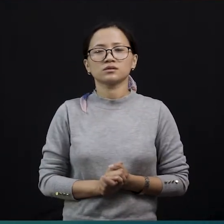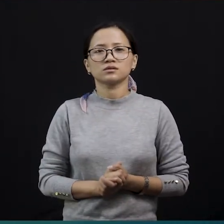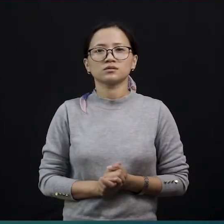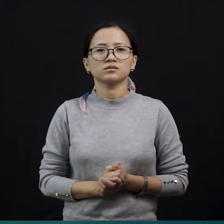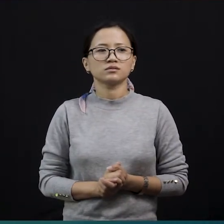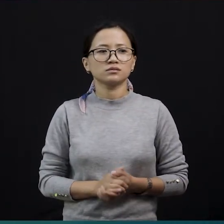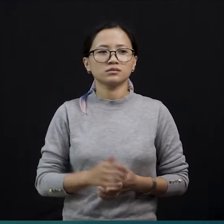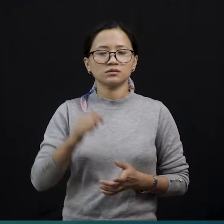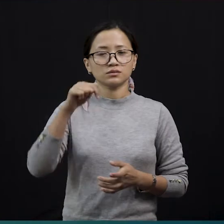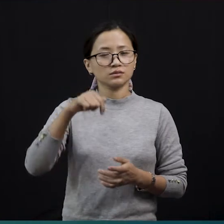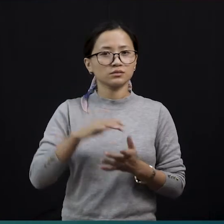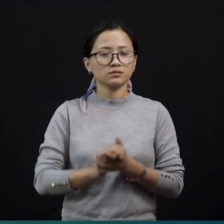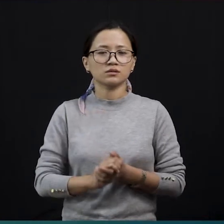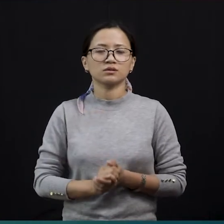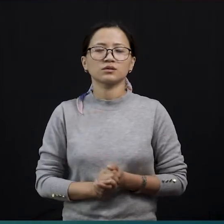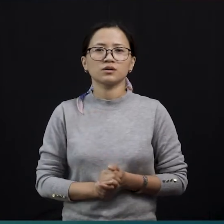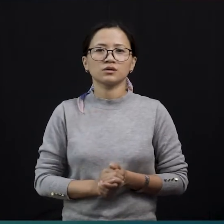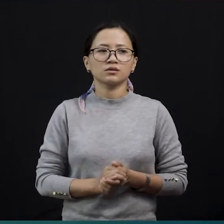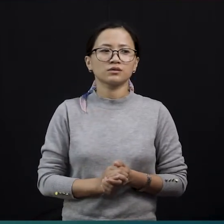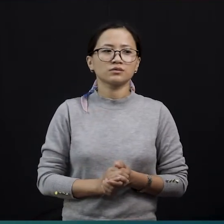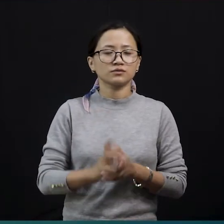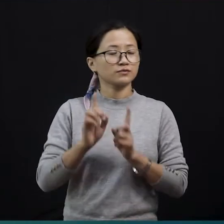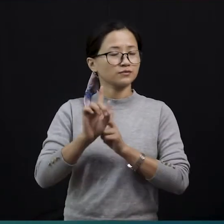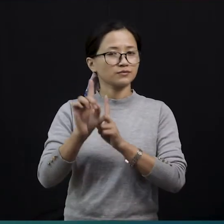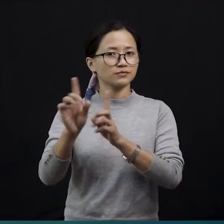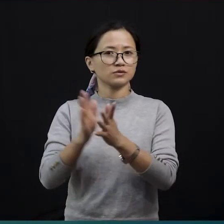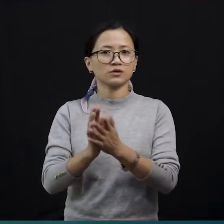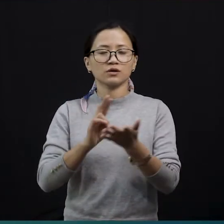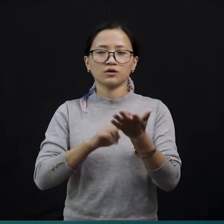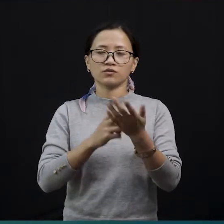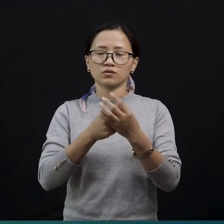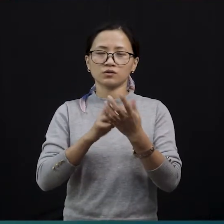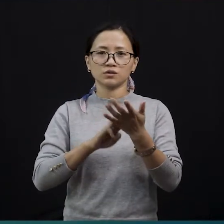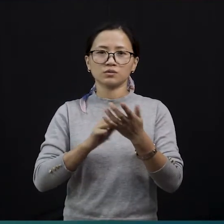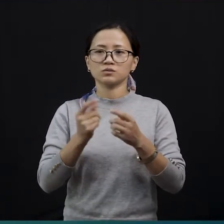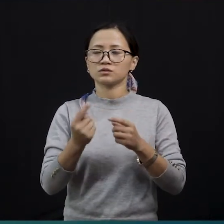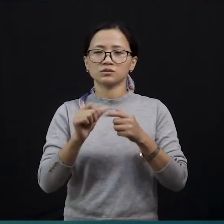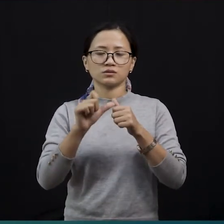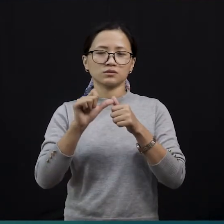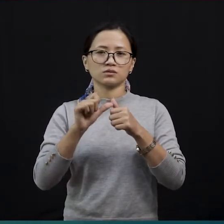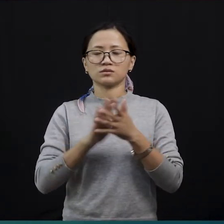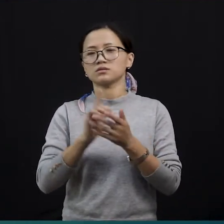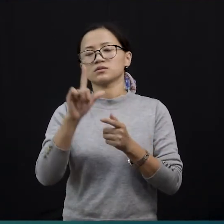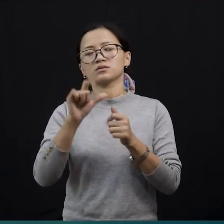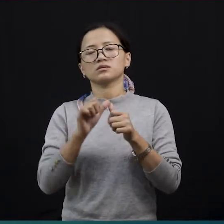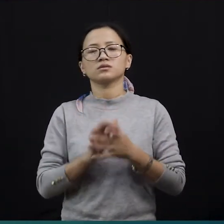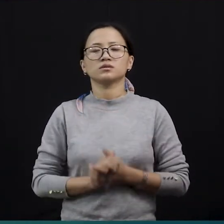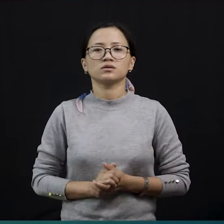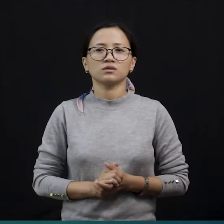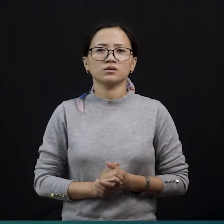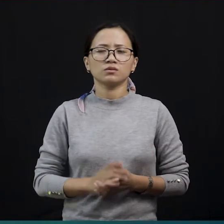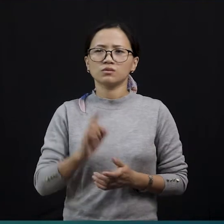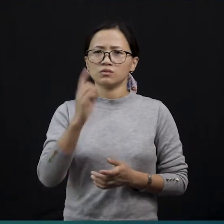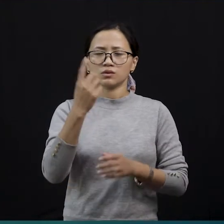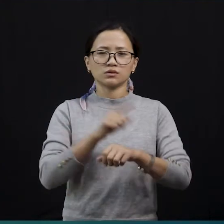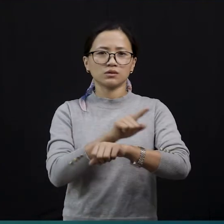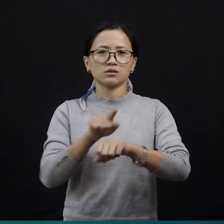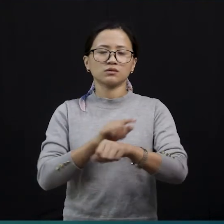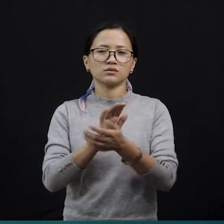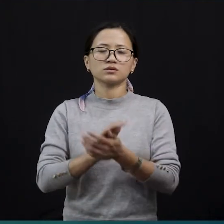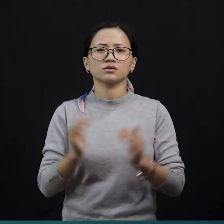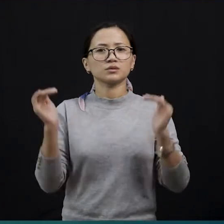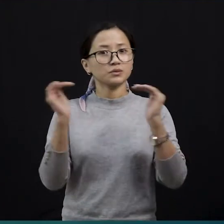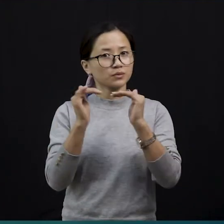Okay. Now, we are just going to follow that formula that 1 hour is equal to